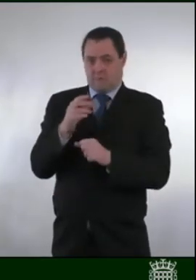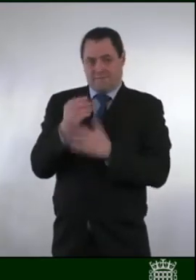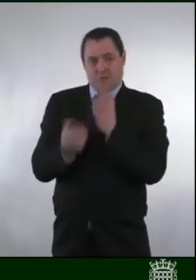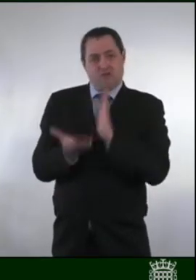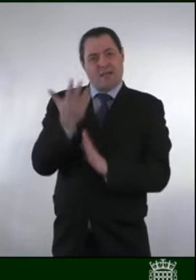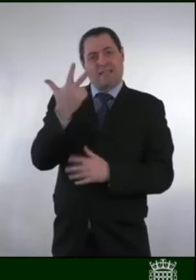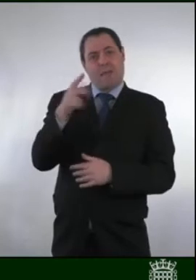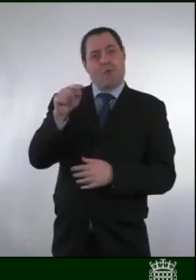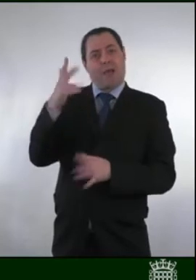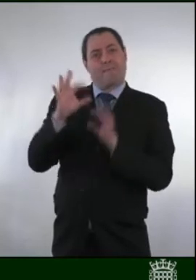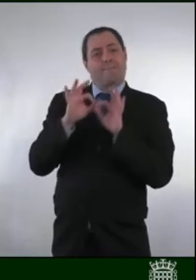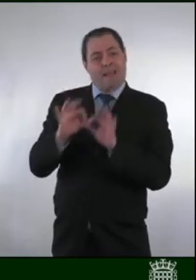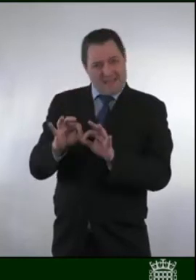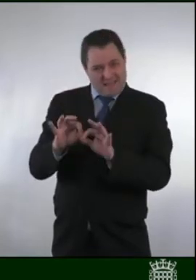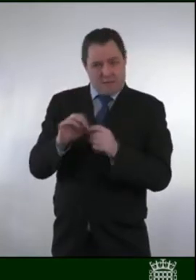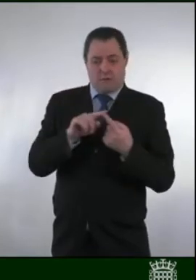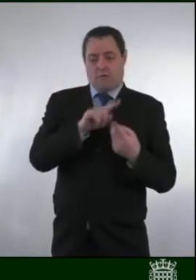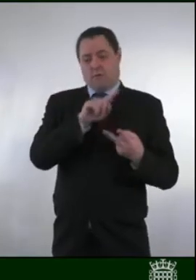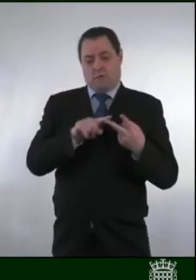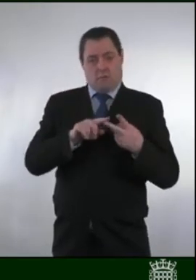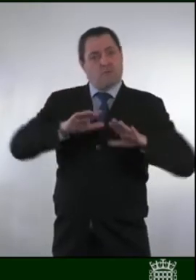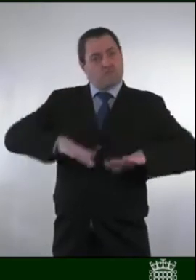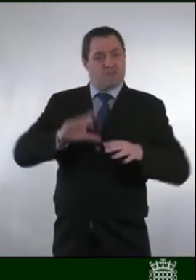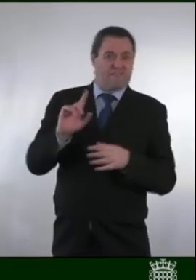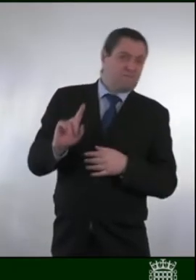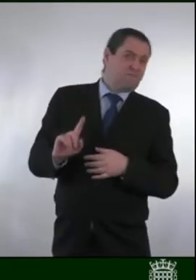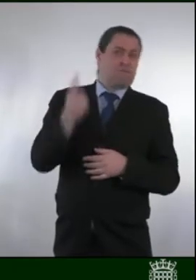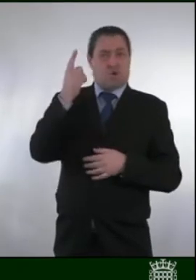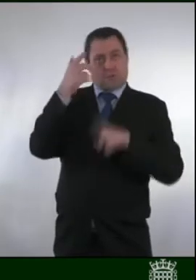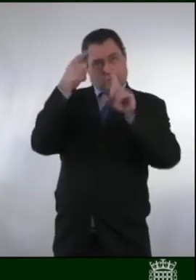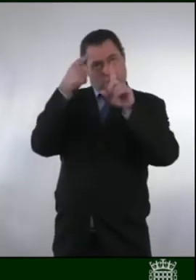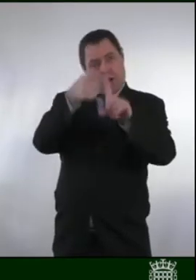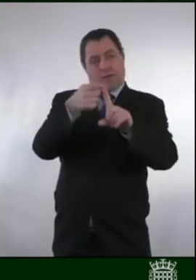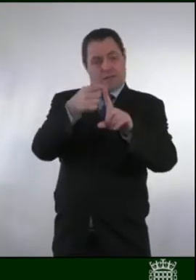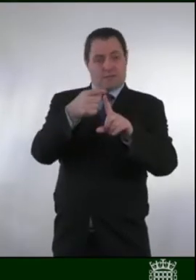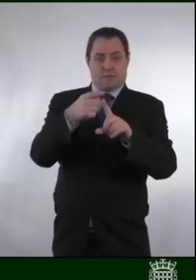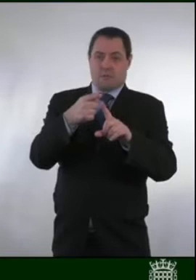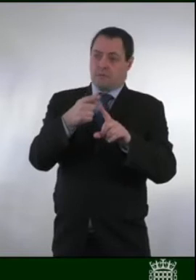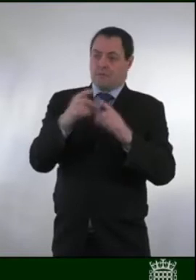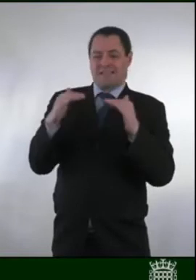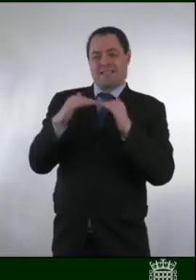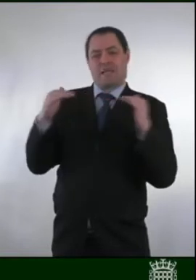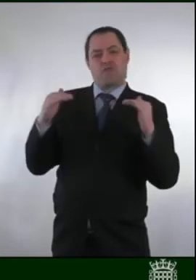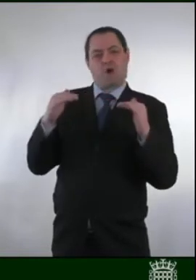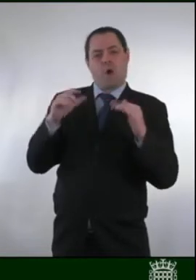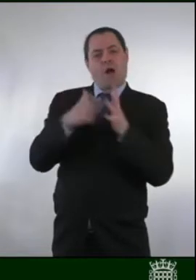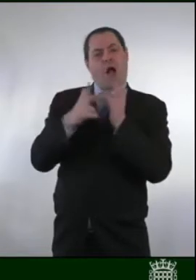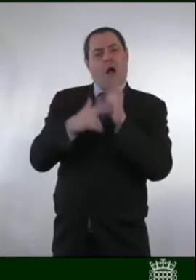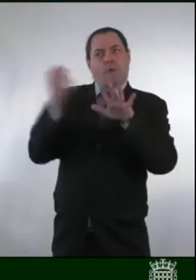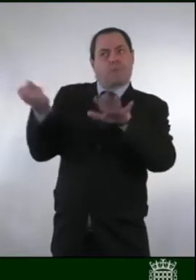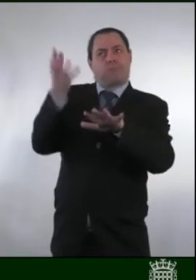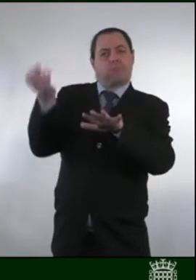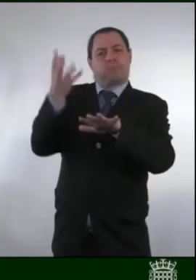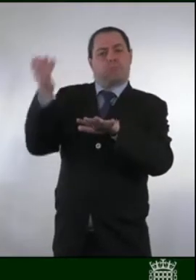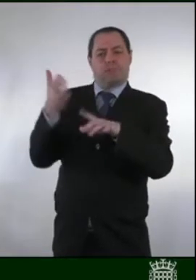was the UK, the first major country in the world to set a target of net zero carbon emissions by 2050.